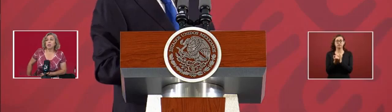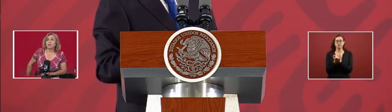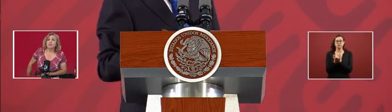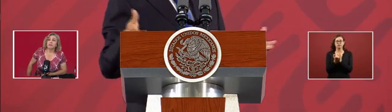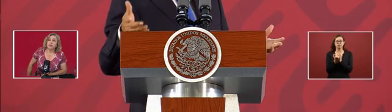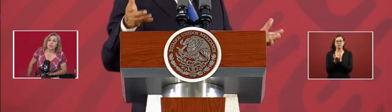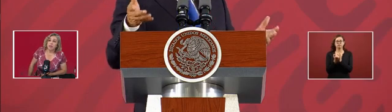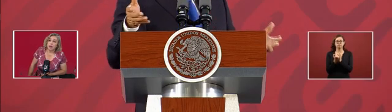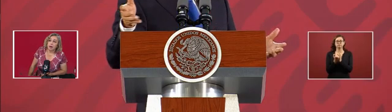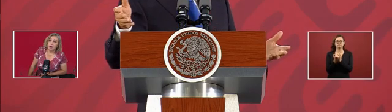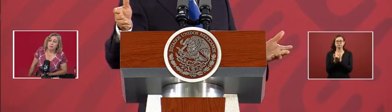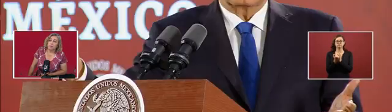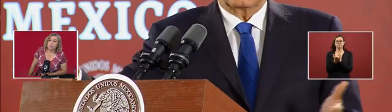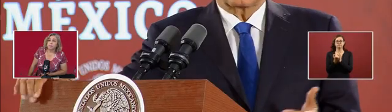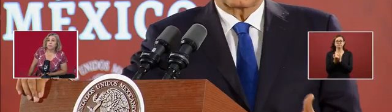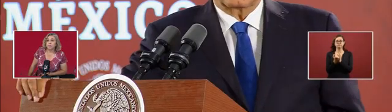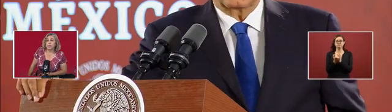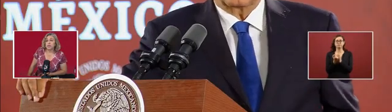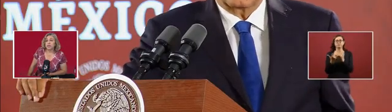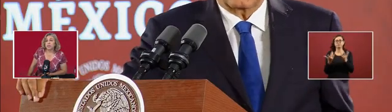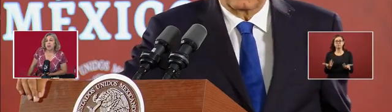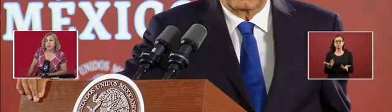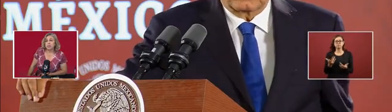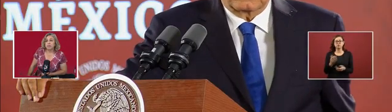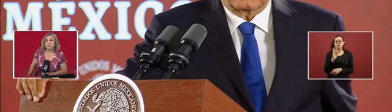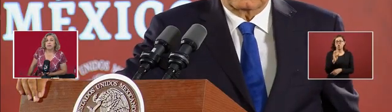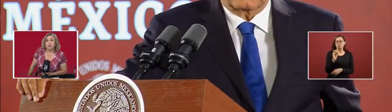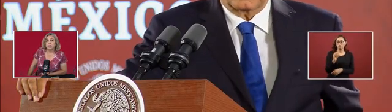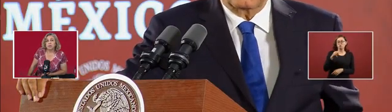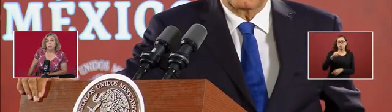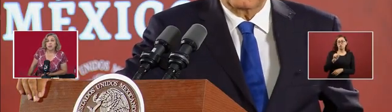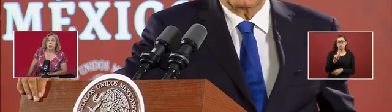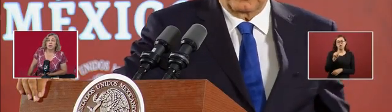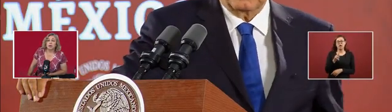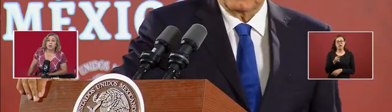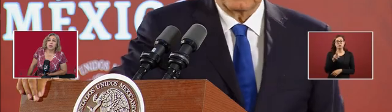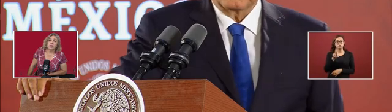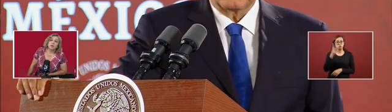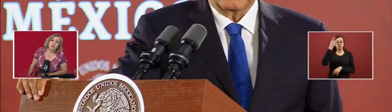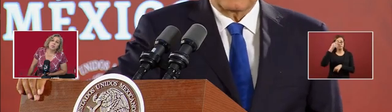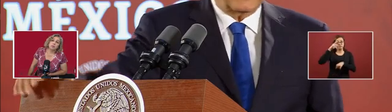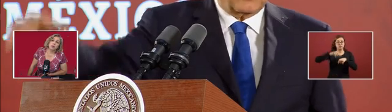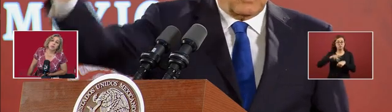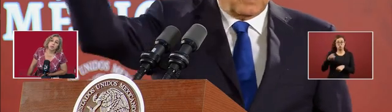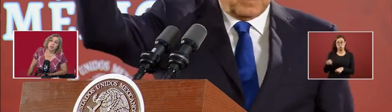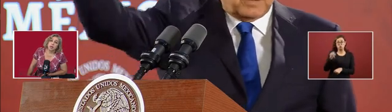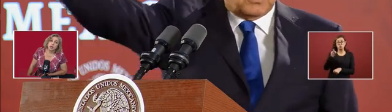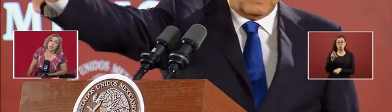that the office of the subsecretary that is still